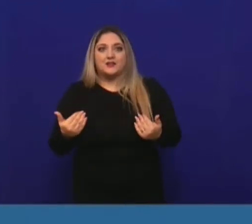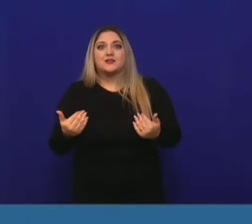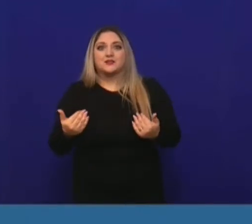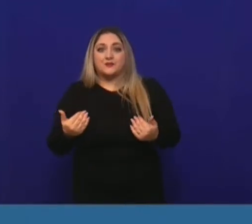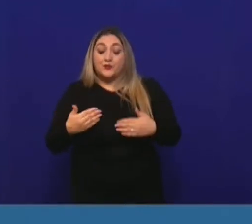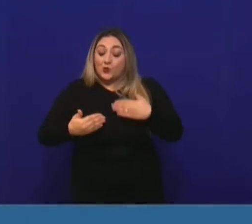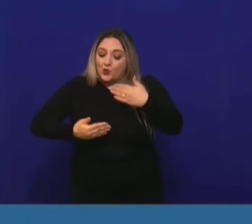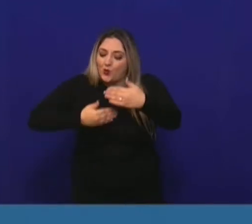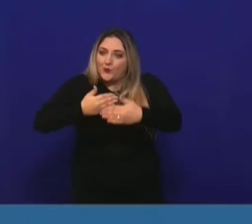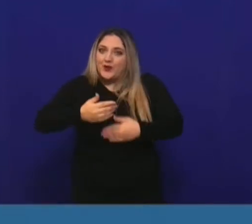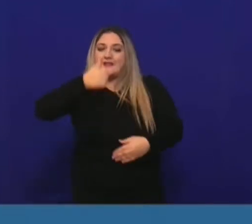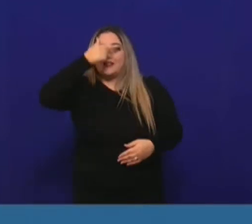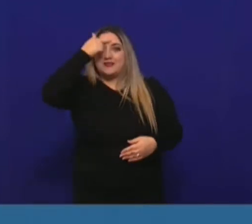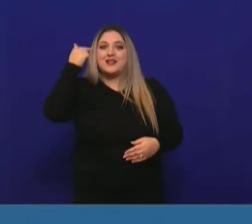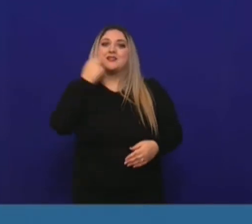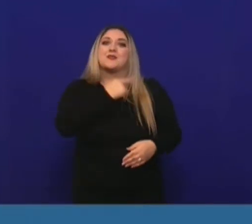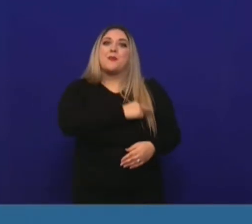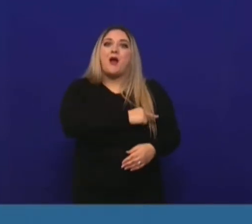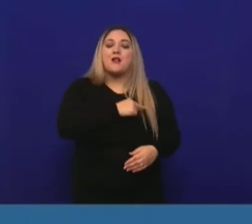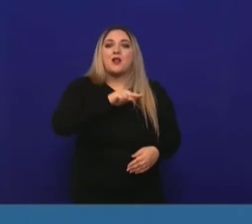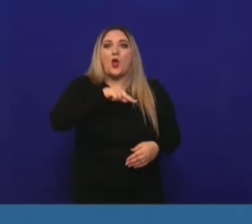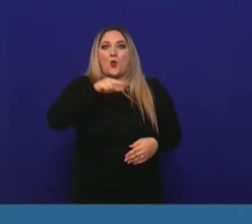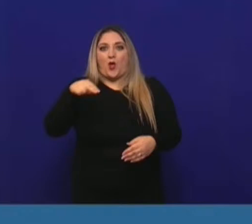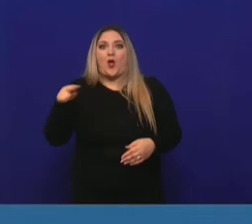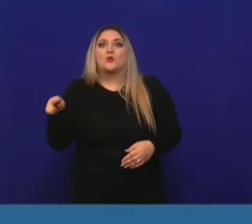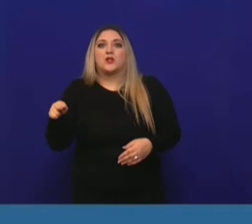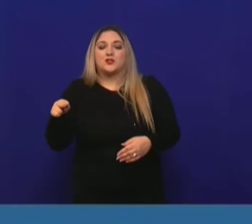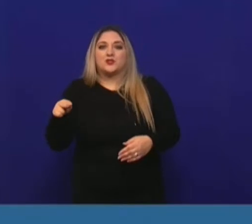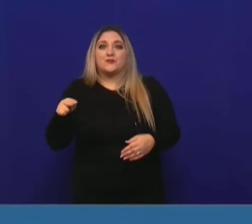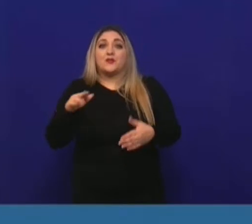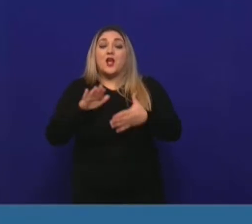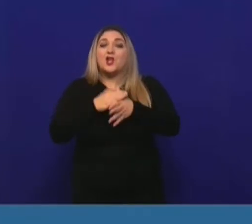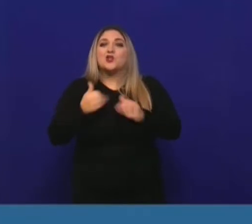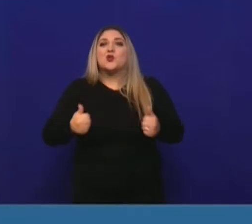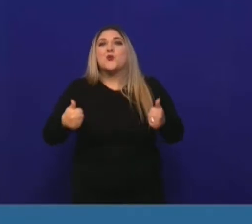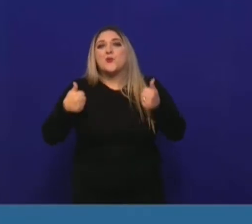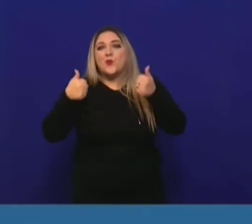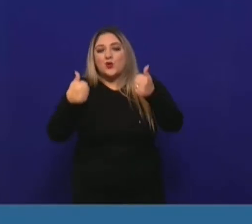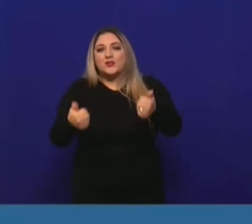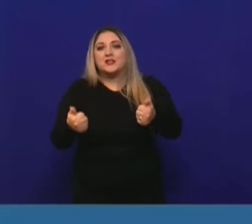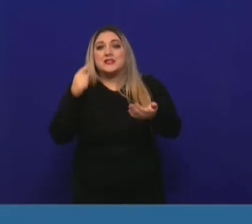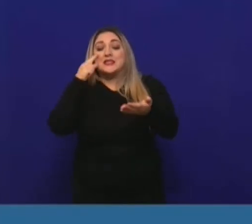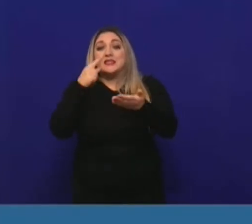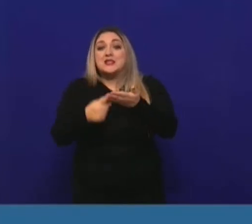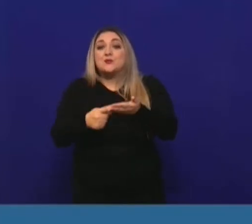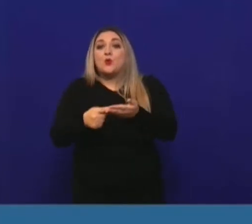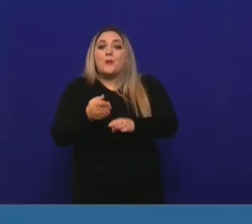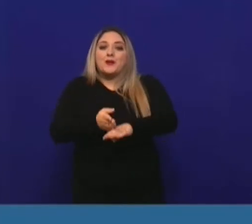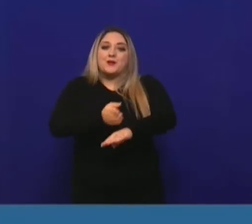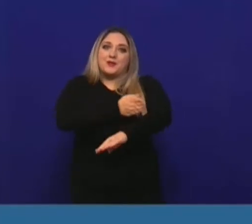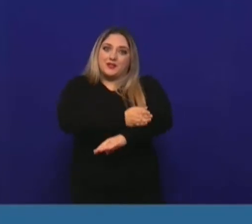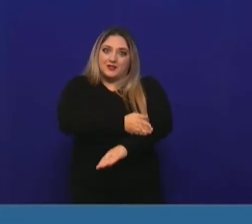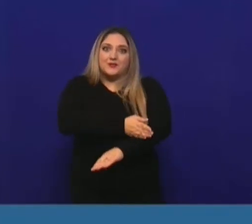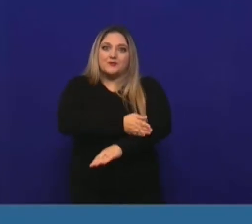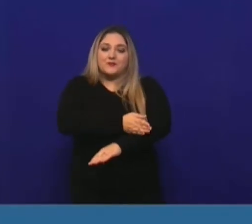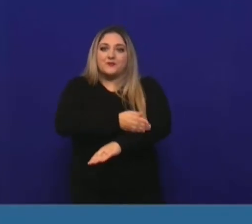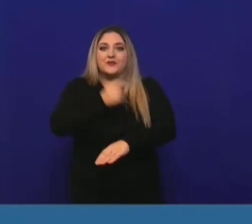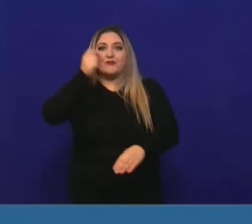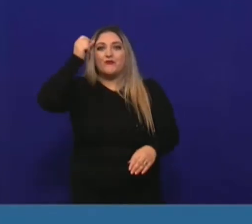għaddejjin bil-testjar kemm f'Malta u kif ukoll f'Għawdex għaliex huwa importanti li naqbduhom kmieni l-każijiet.